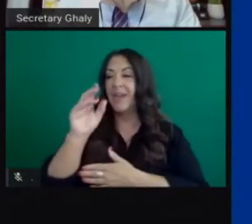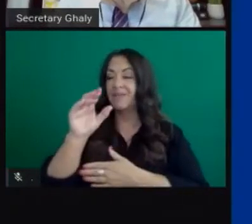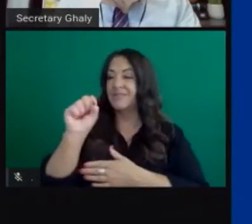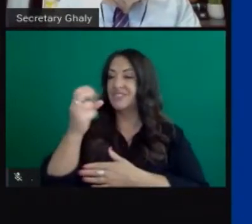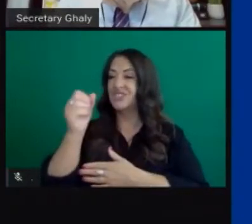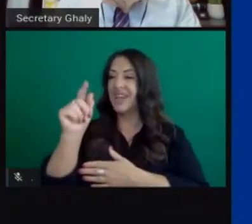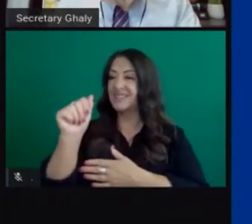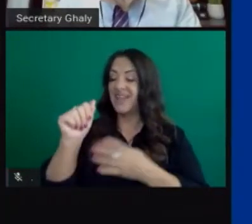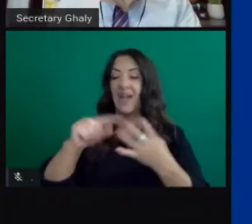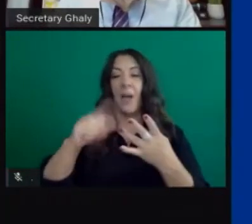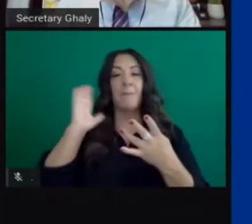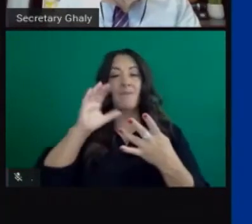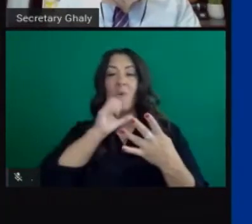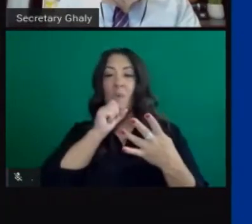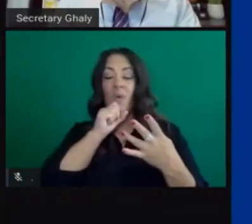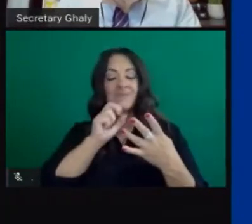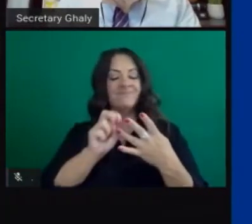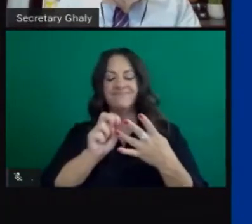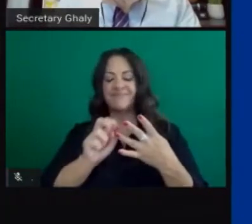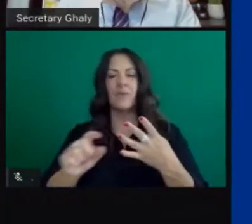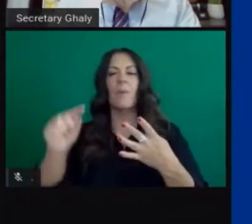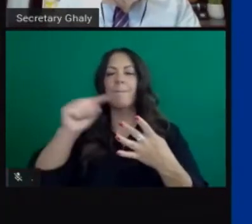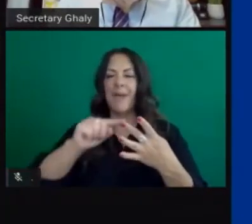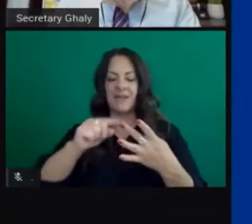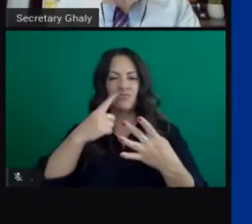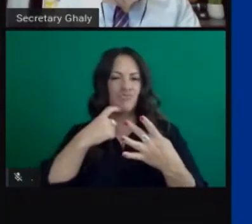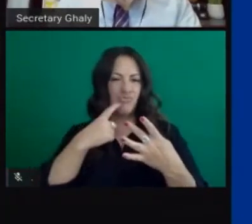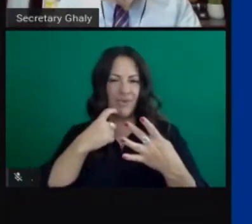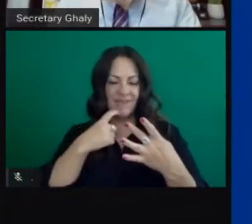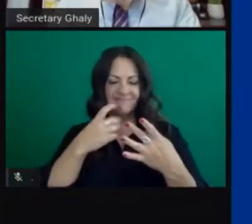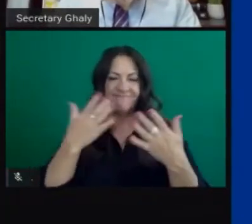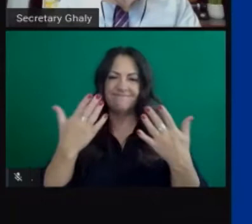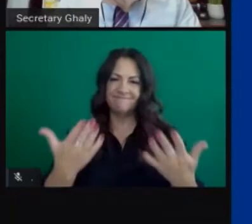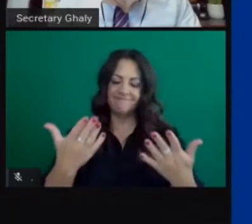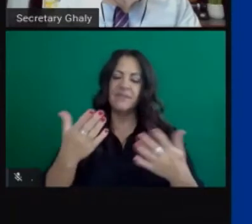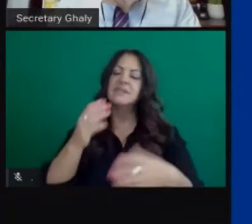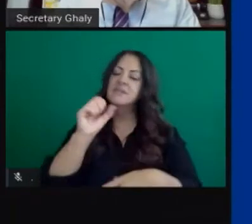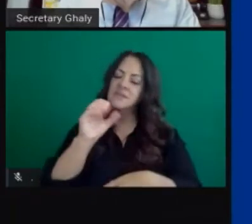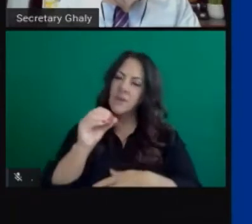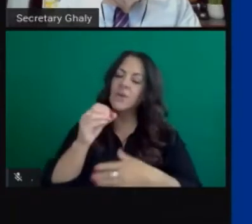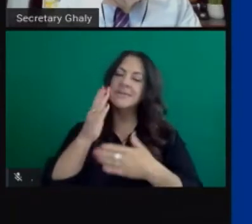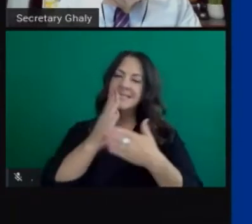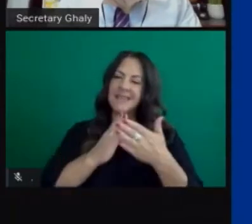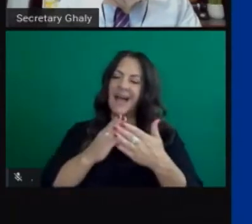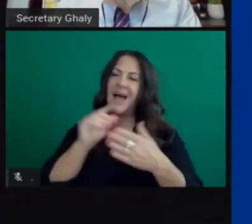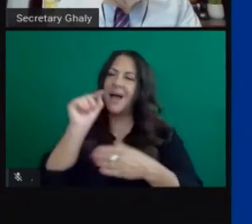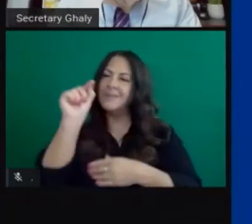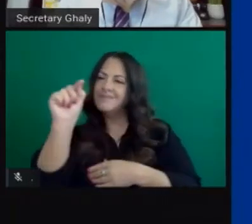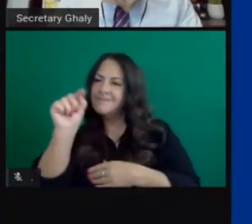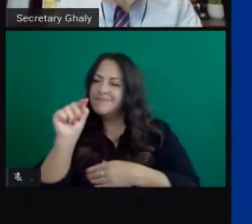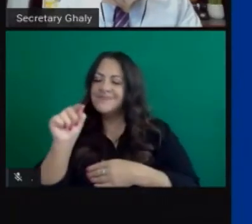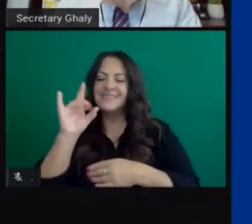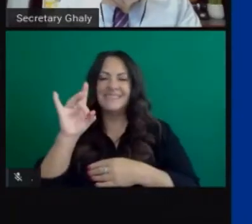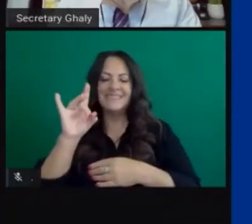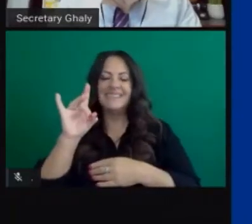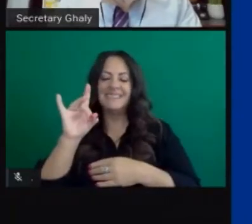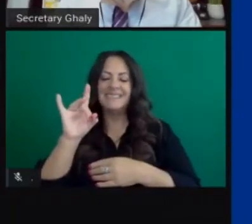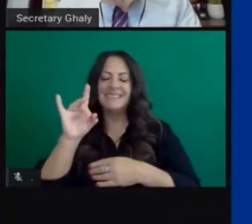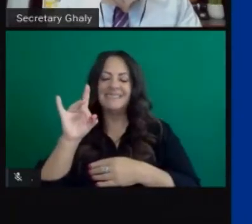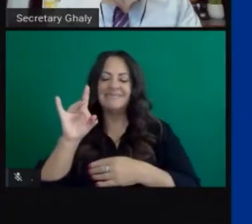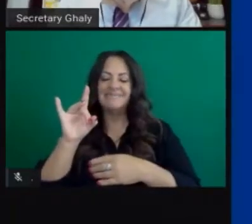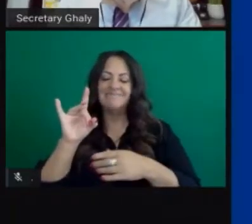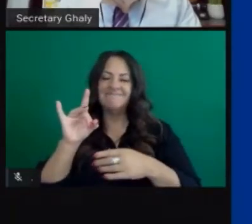2 counties that, through our tier system and our blueprint, are moving backwards. We recognize that these